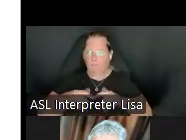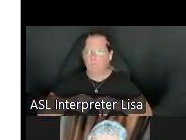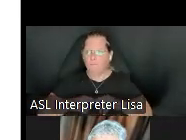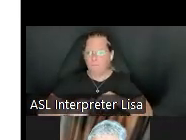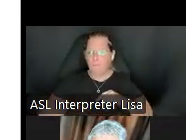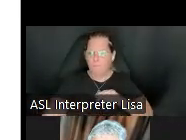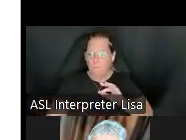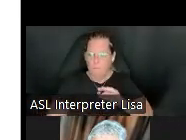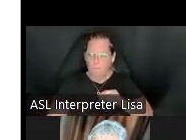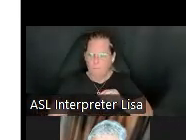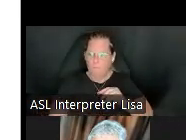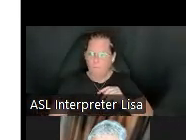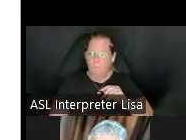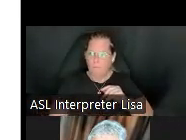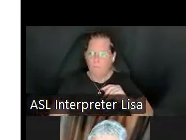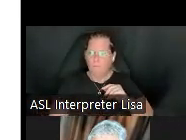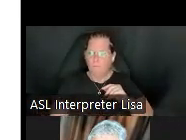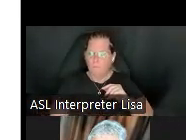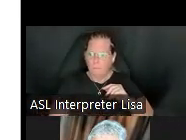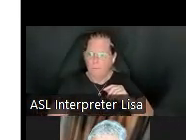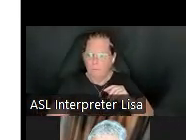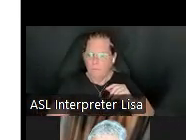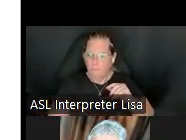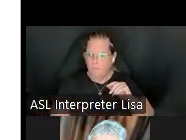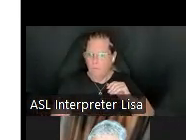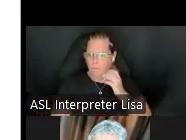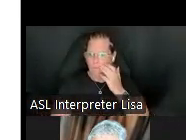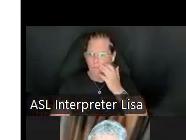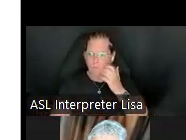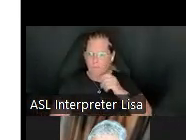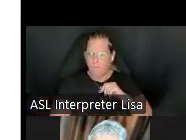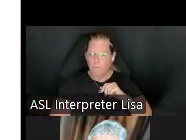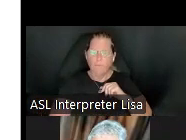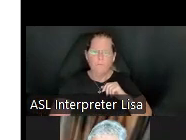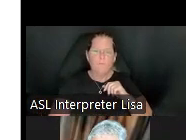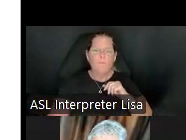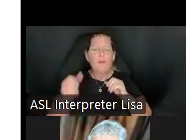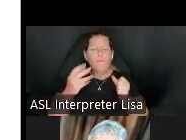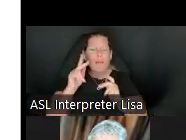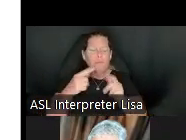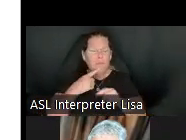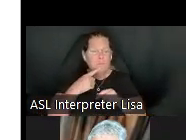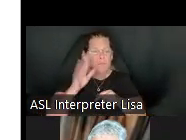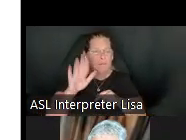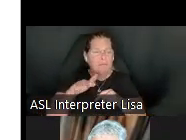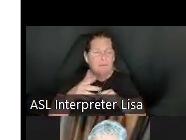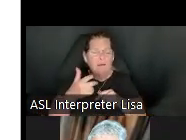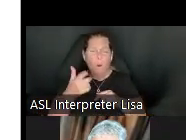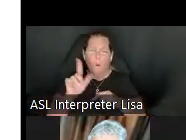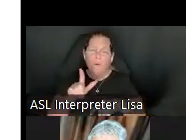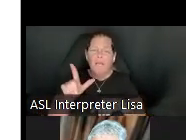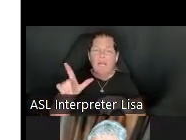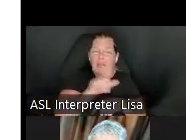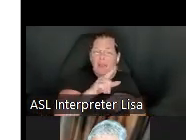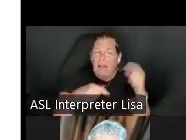slide. So a lot of people say, they have questions about left. You hear people say left